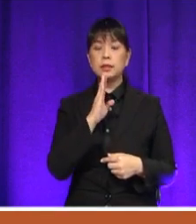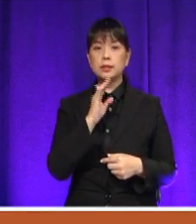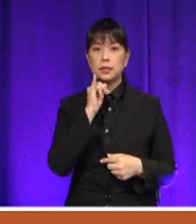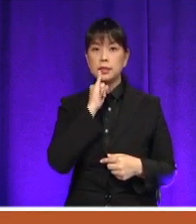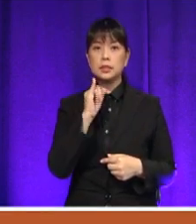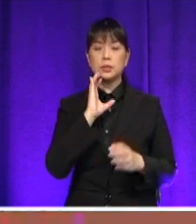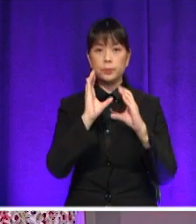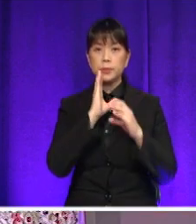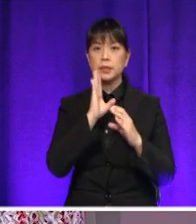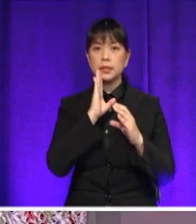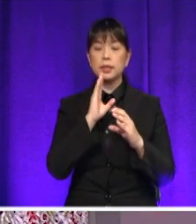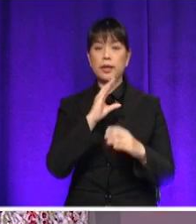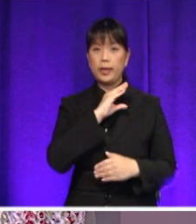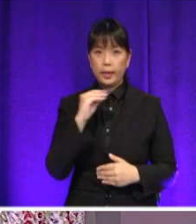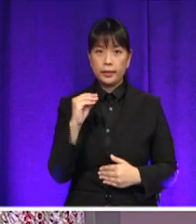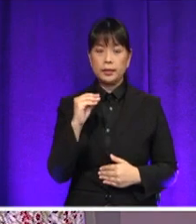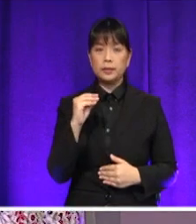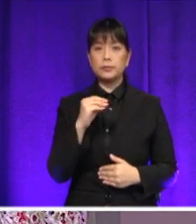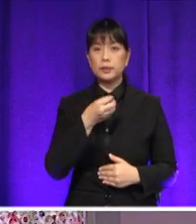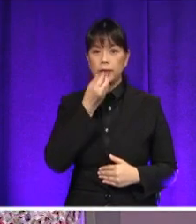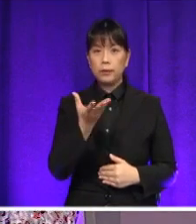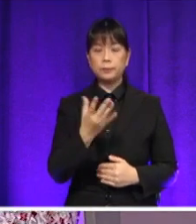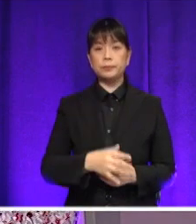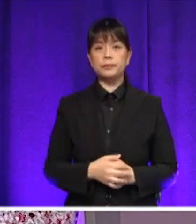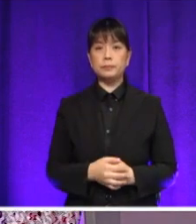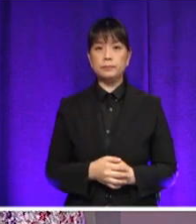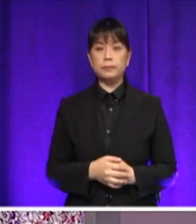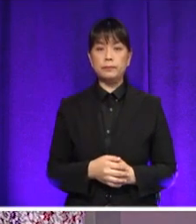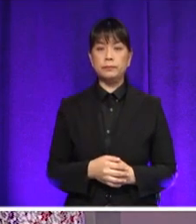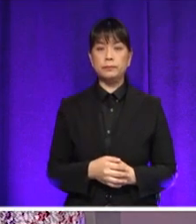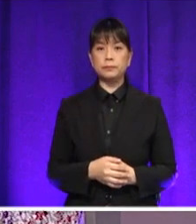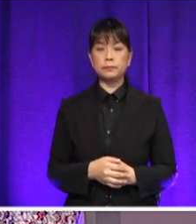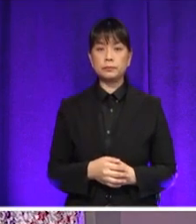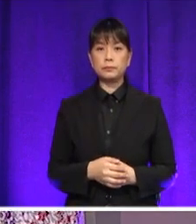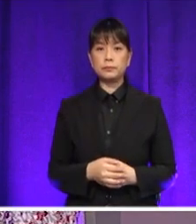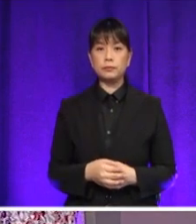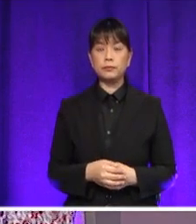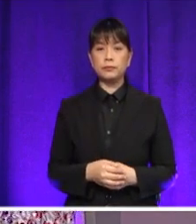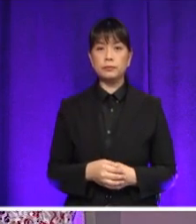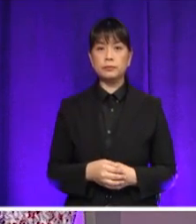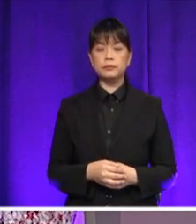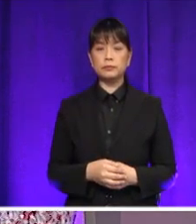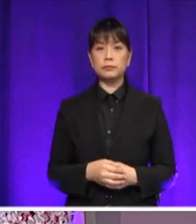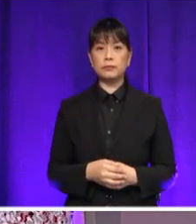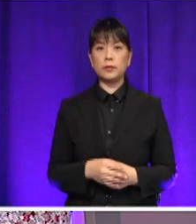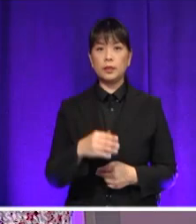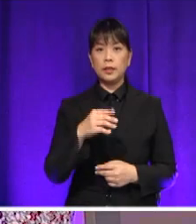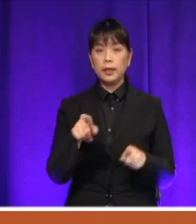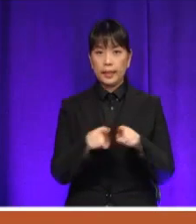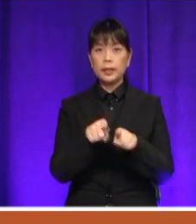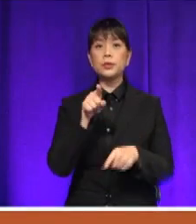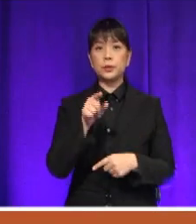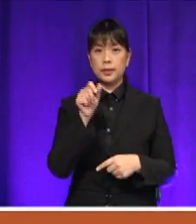be fantastic at this particular skill. And as you can see in